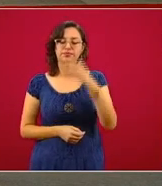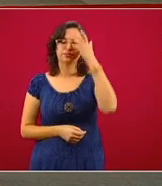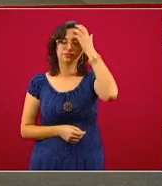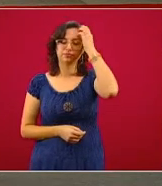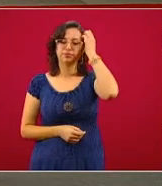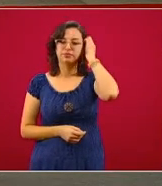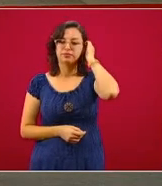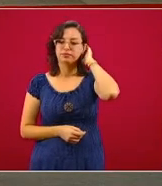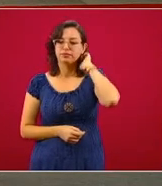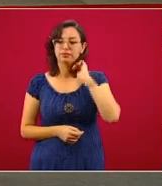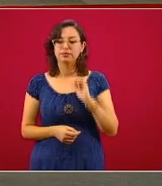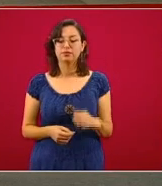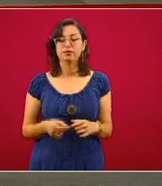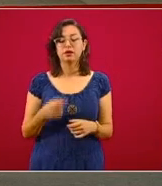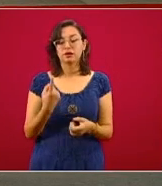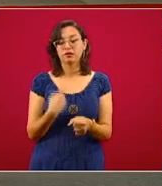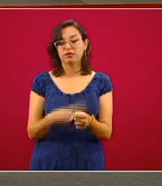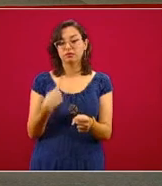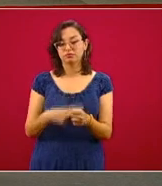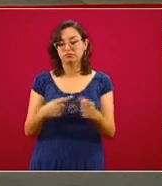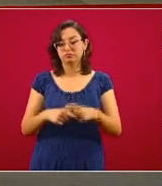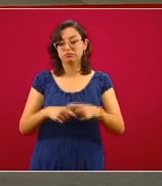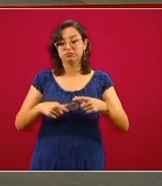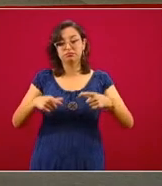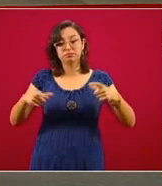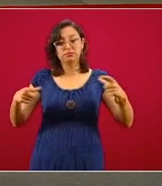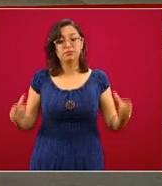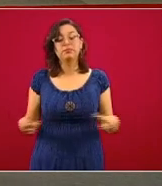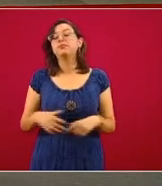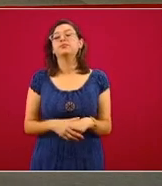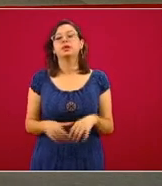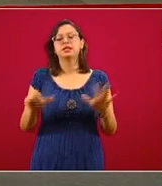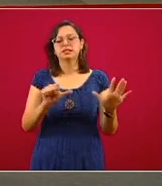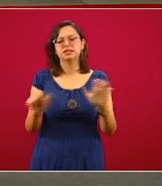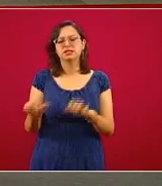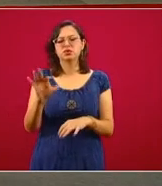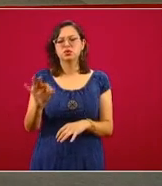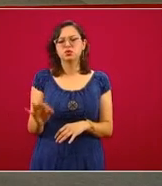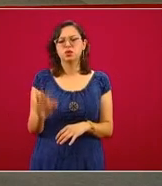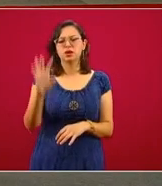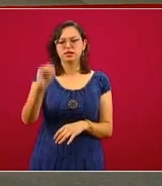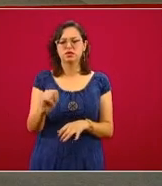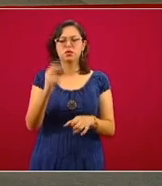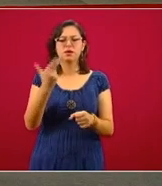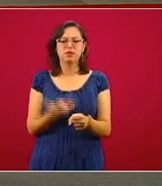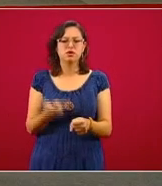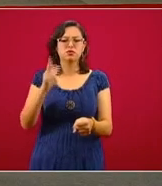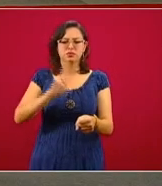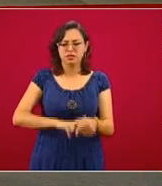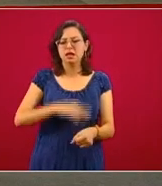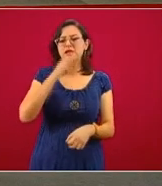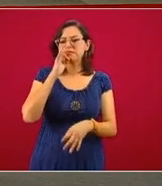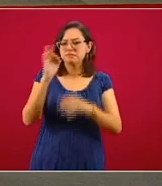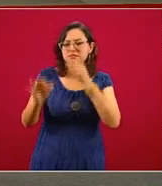at 28 occupancy, so we had an increase of 8% during a week.